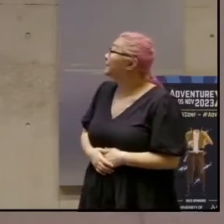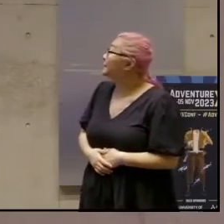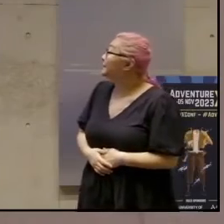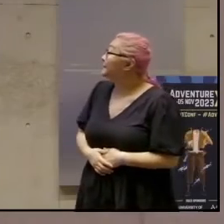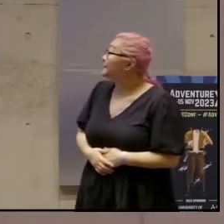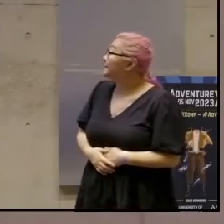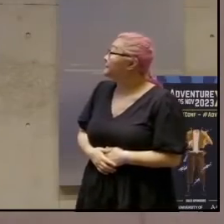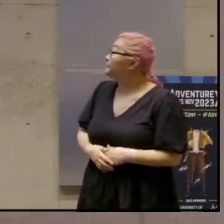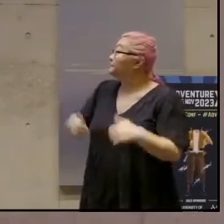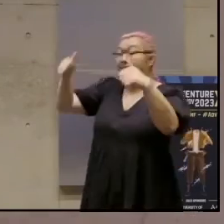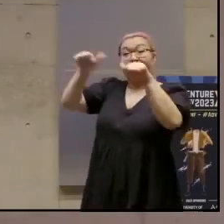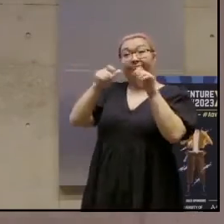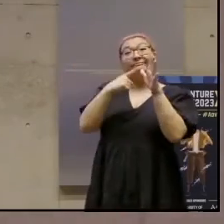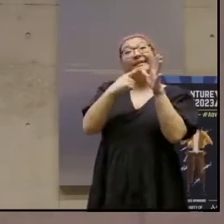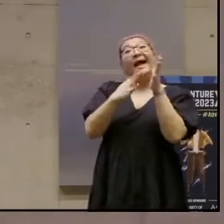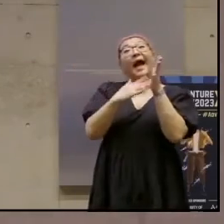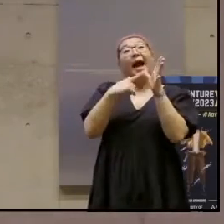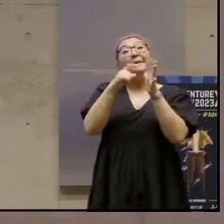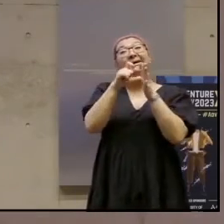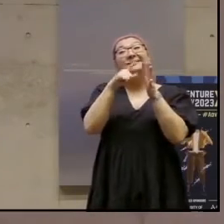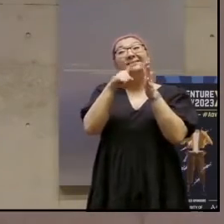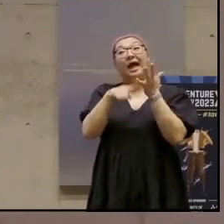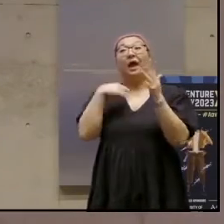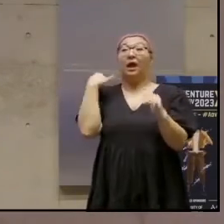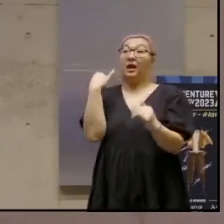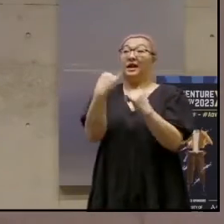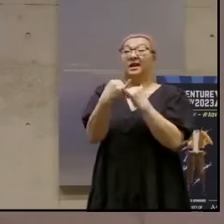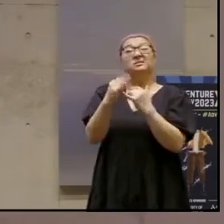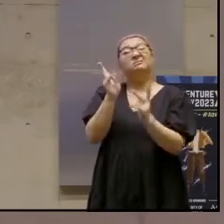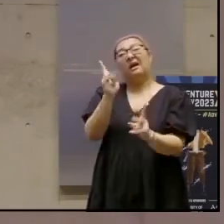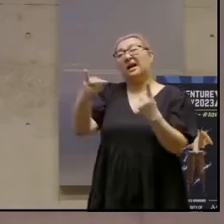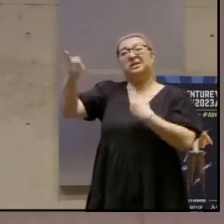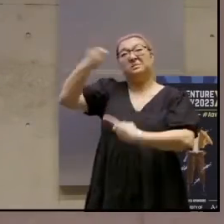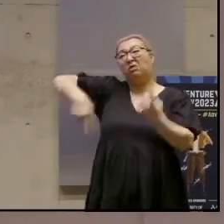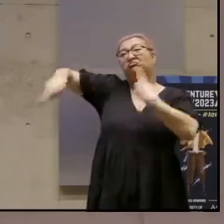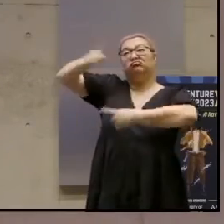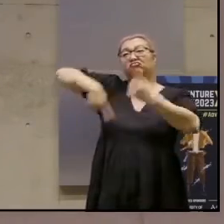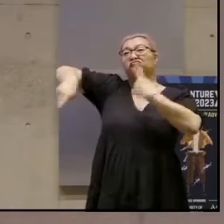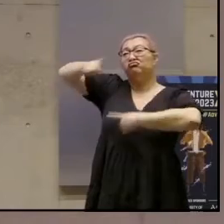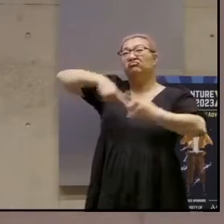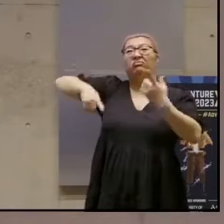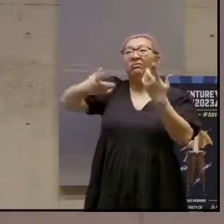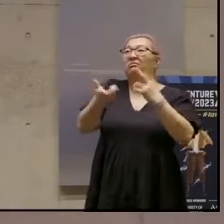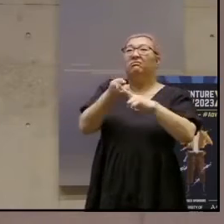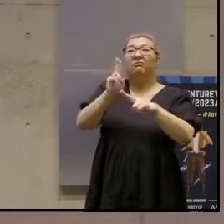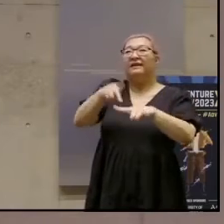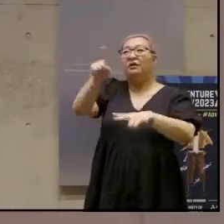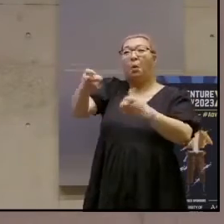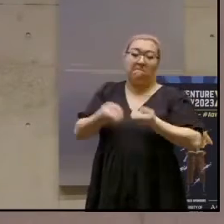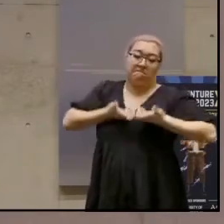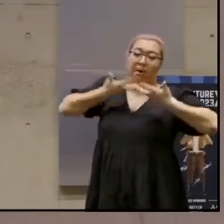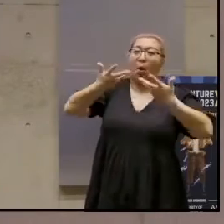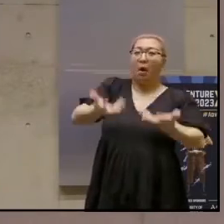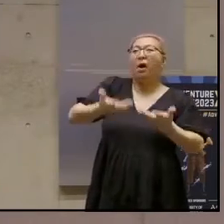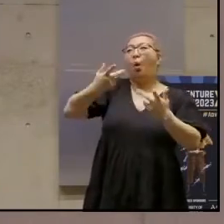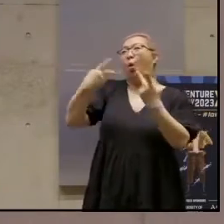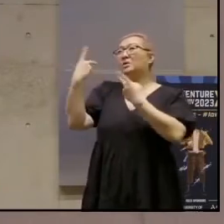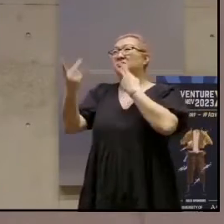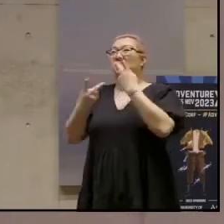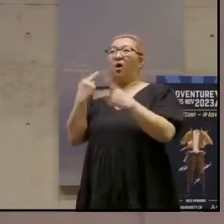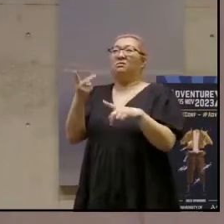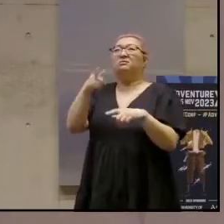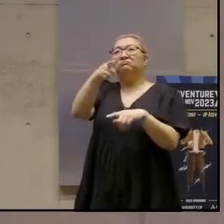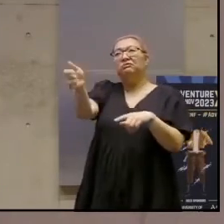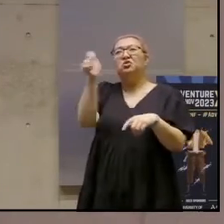one. Everything All at Once, I think, is a brilliant spiral. Blah, blah, blah, blah, blah. If you are a poet or a song person, structure A, B,